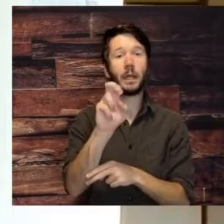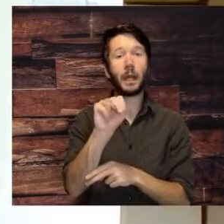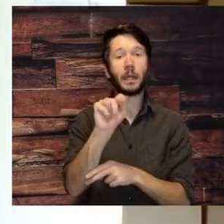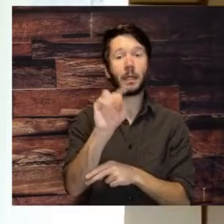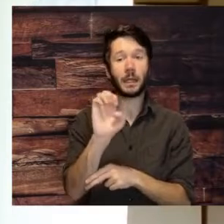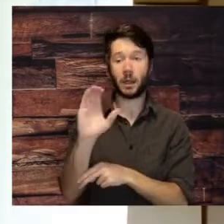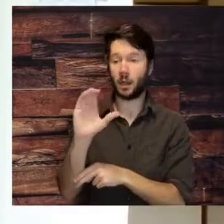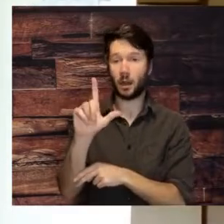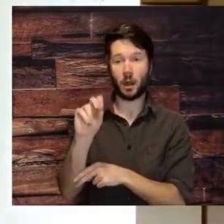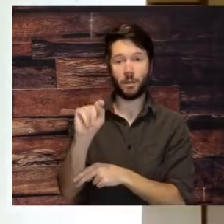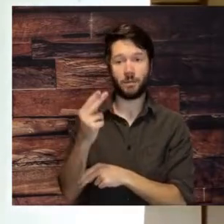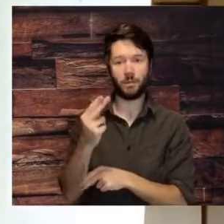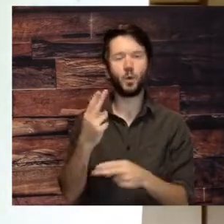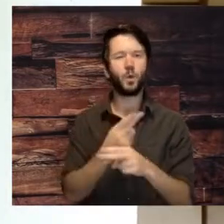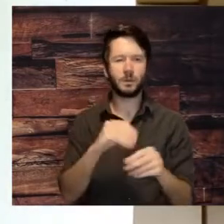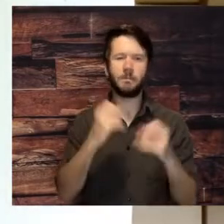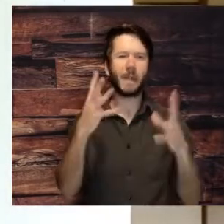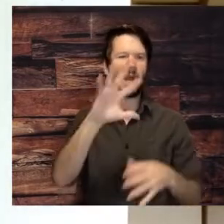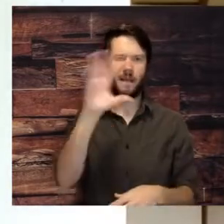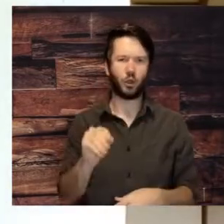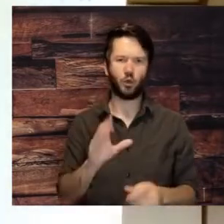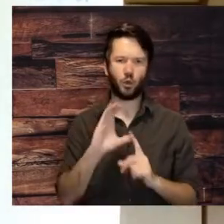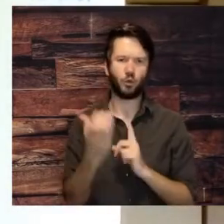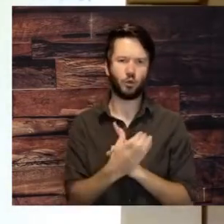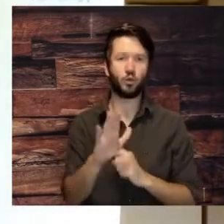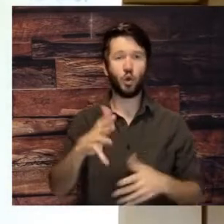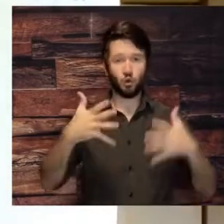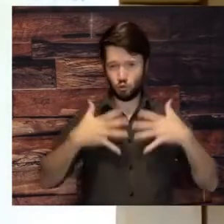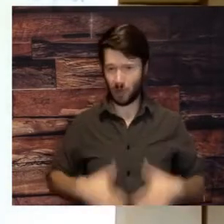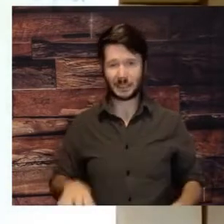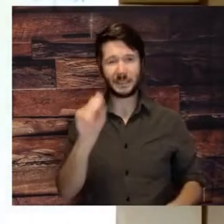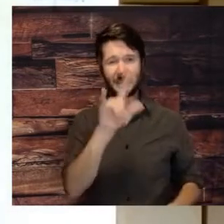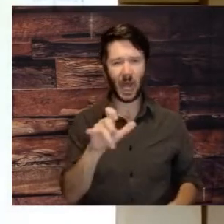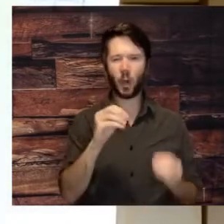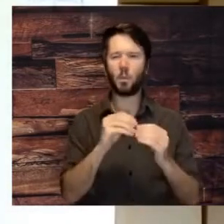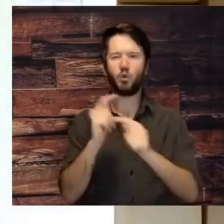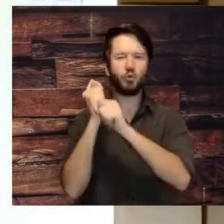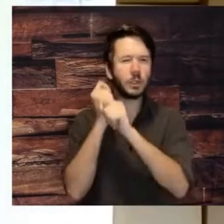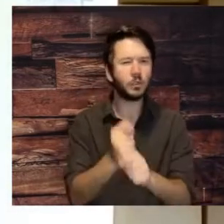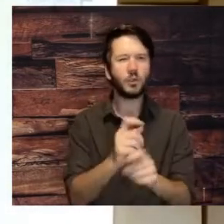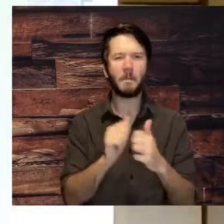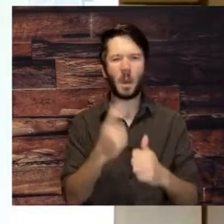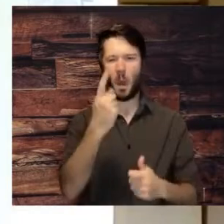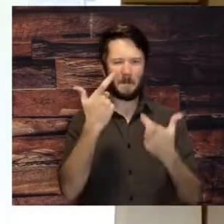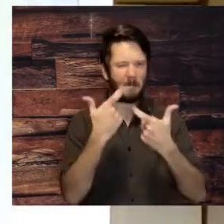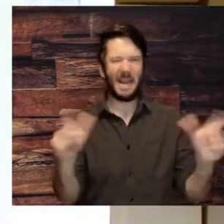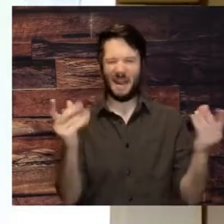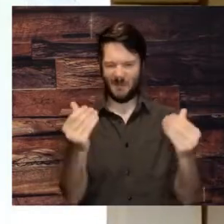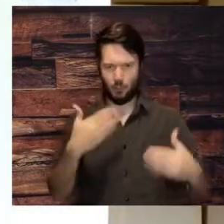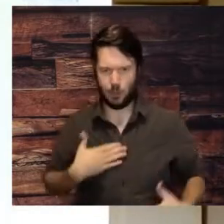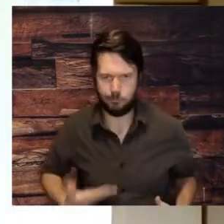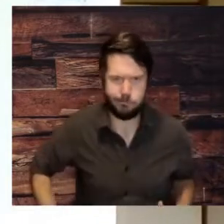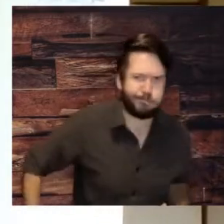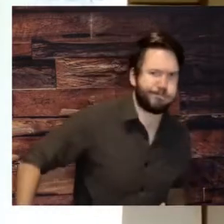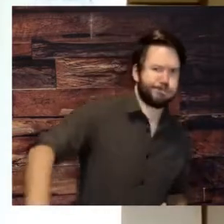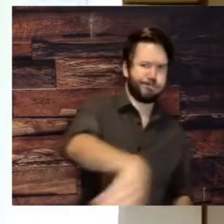kente cloth, and it's used in lots of African cultures. Her style of dress is also more traditional and is made of one